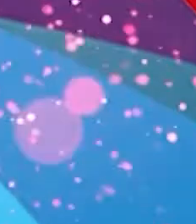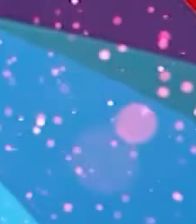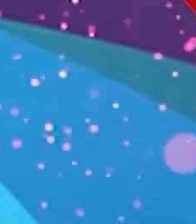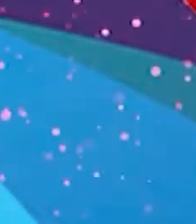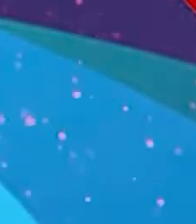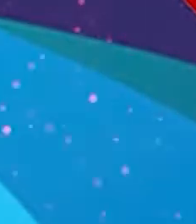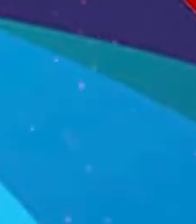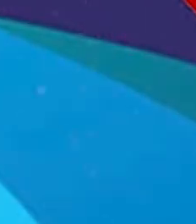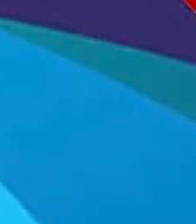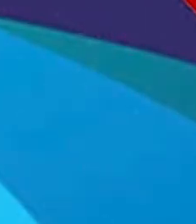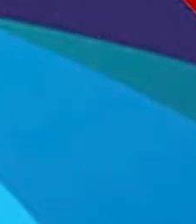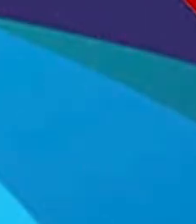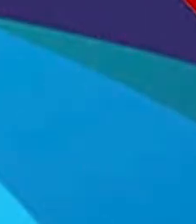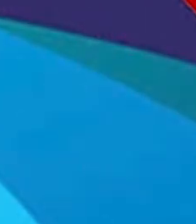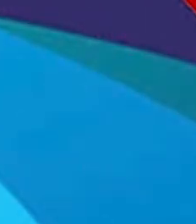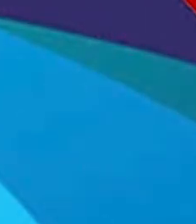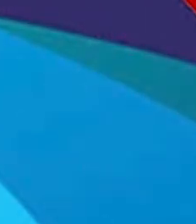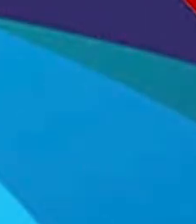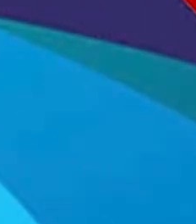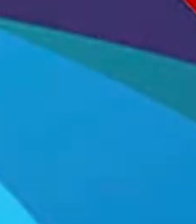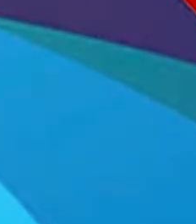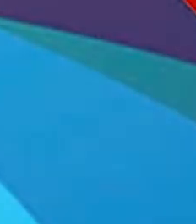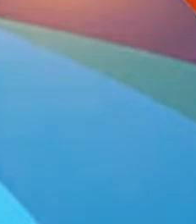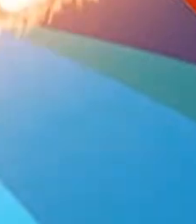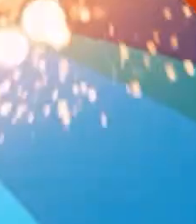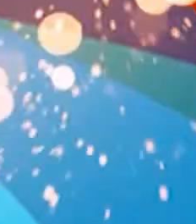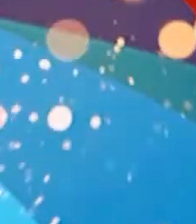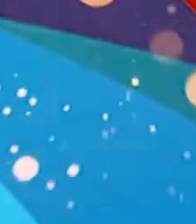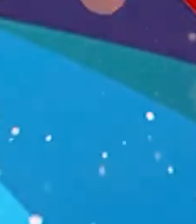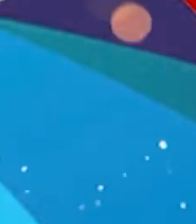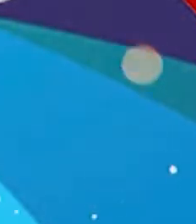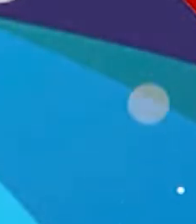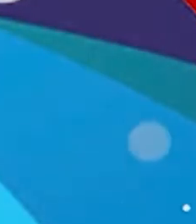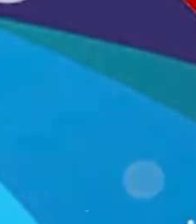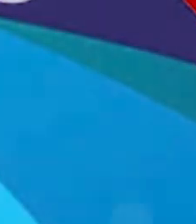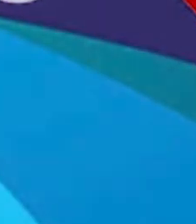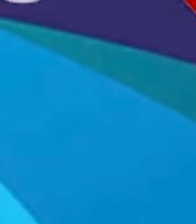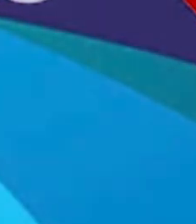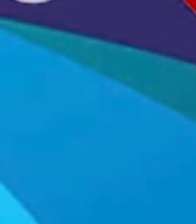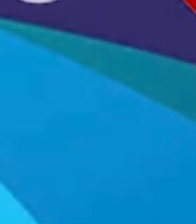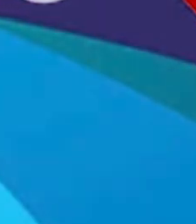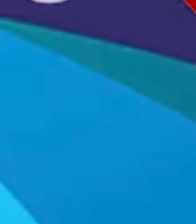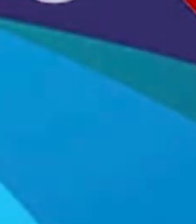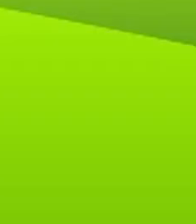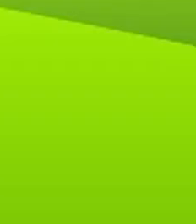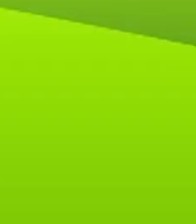to make our lives better.